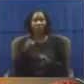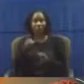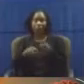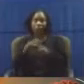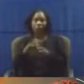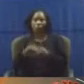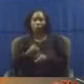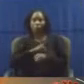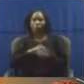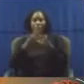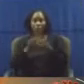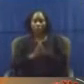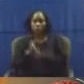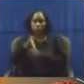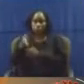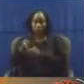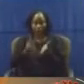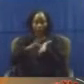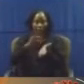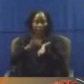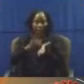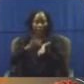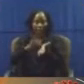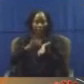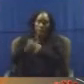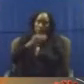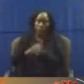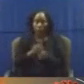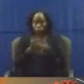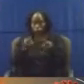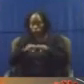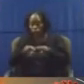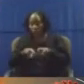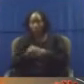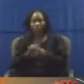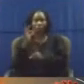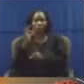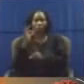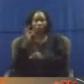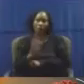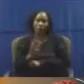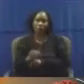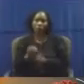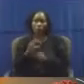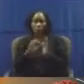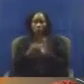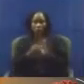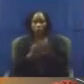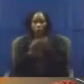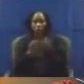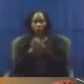program will bring all the information you want on your fingertips. Thank you. Thank you, Honorable Minister.